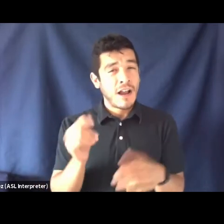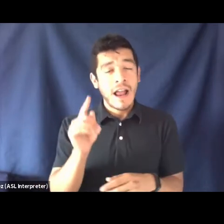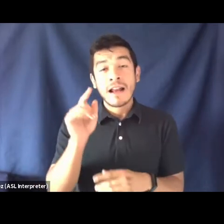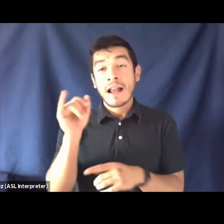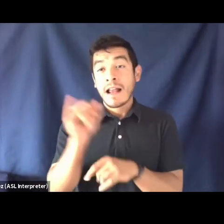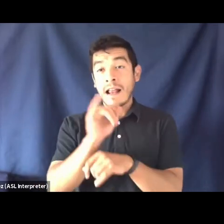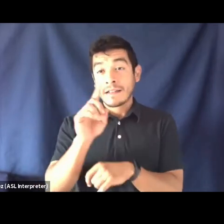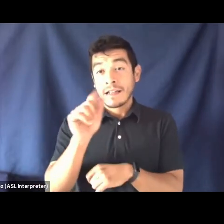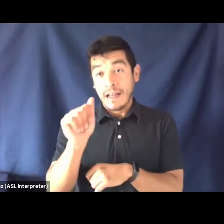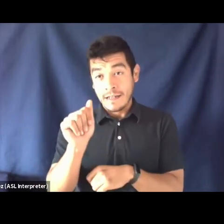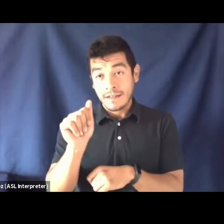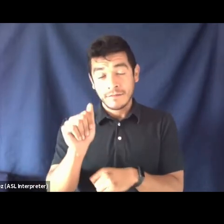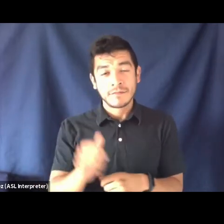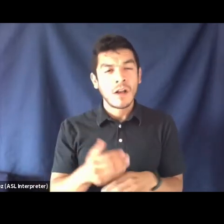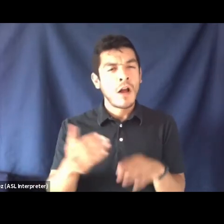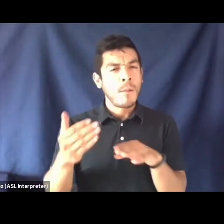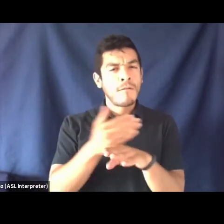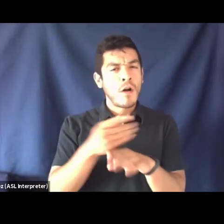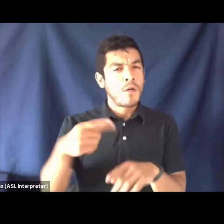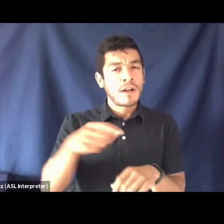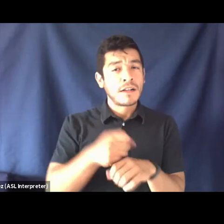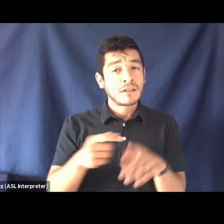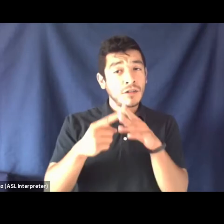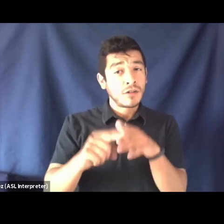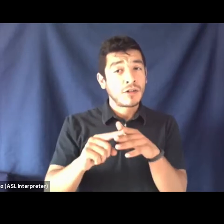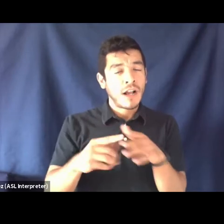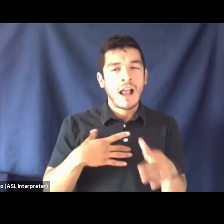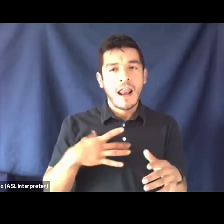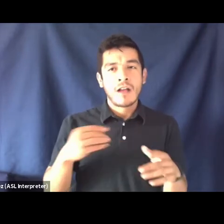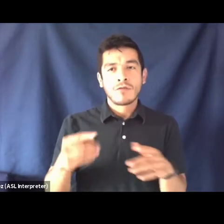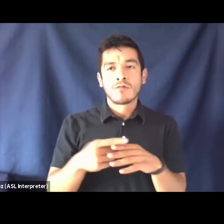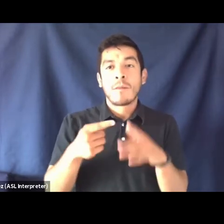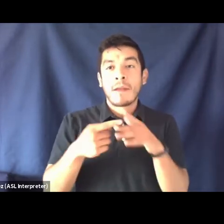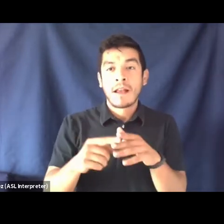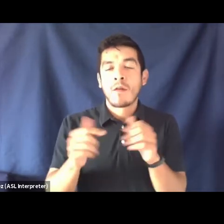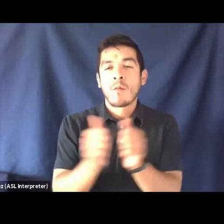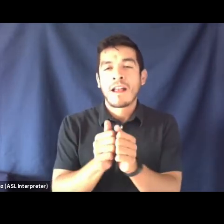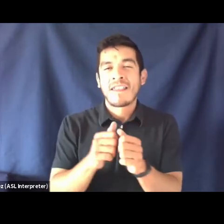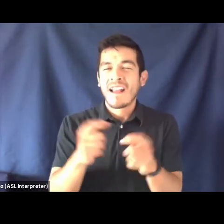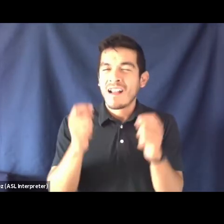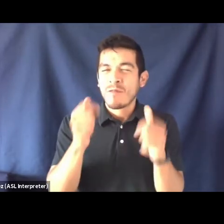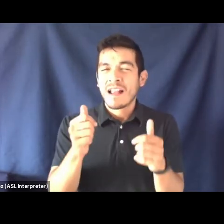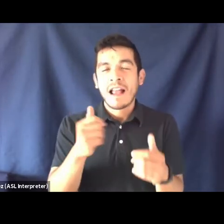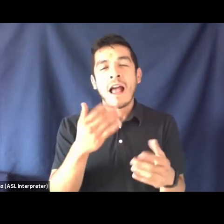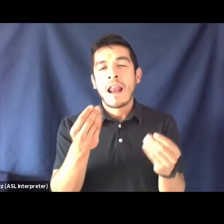Association. And before we get started, I'd like to begin, as we always do, with a brief land